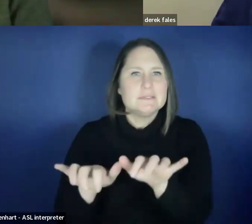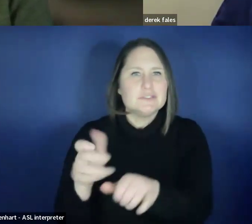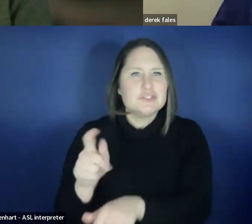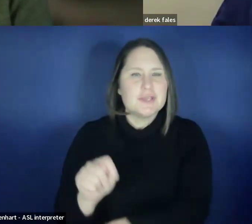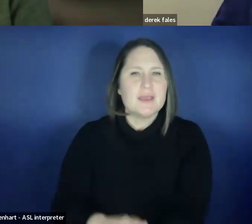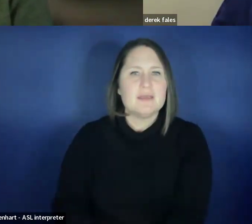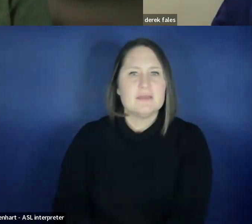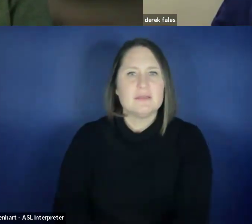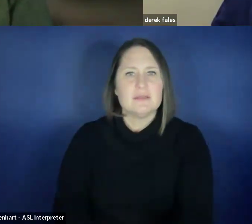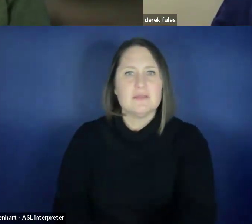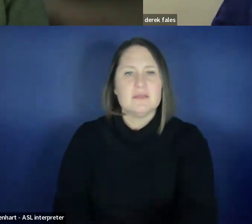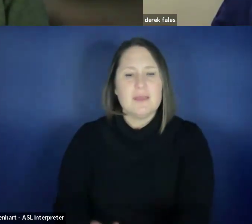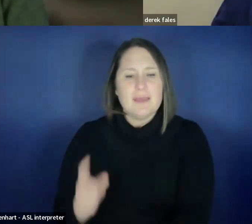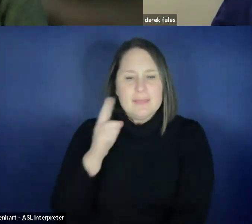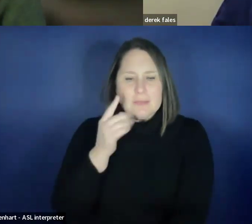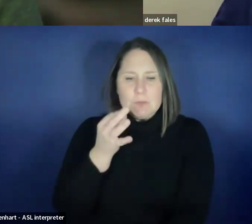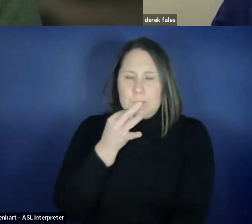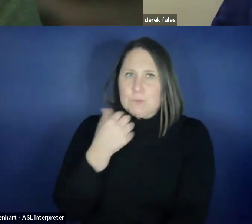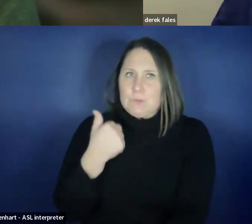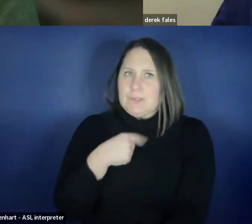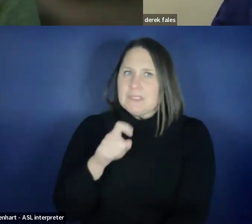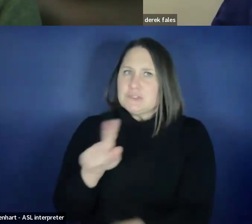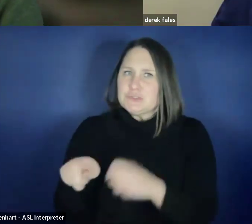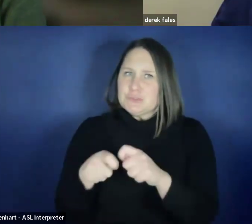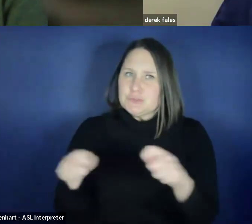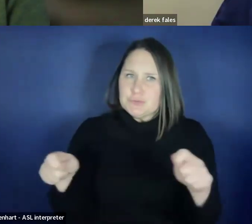So actually, probably with that, we should wrap this up.